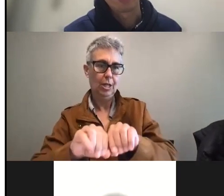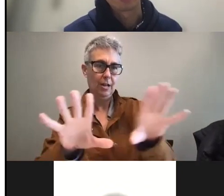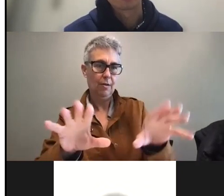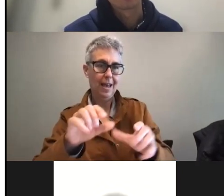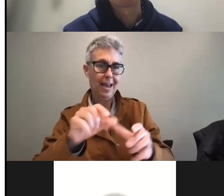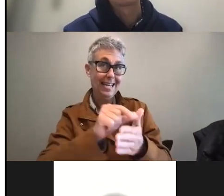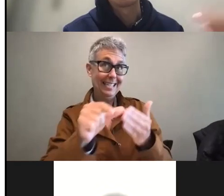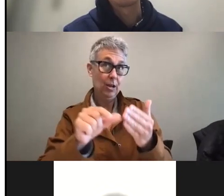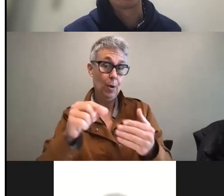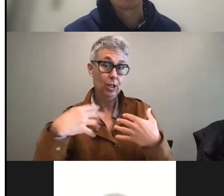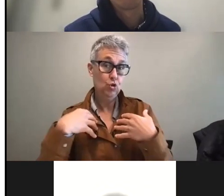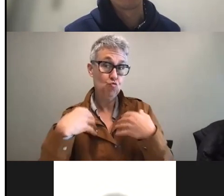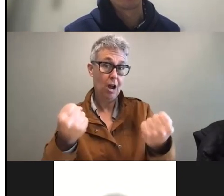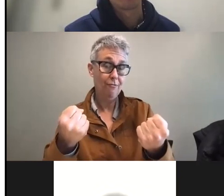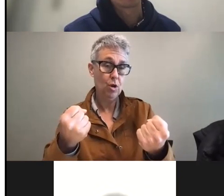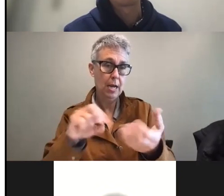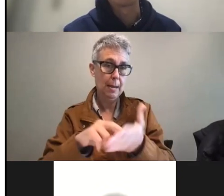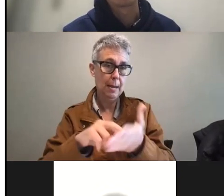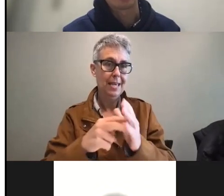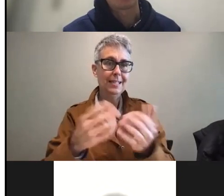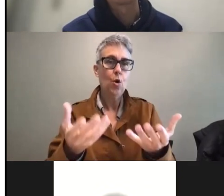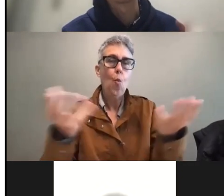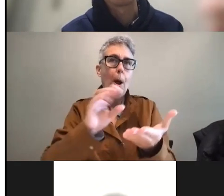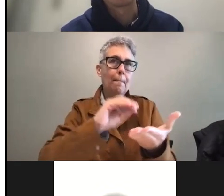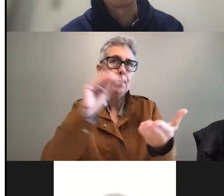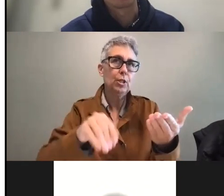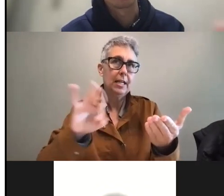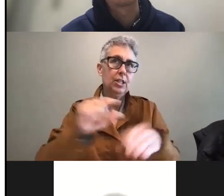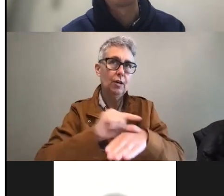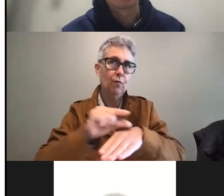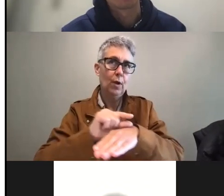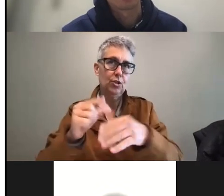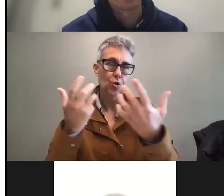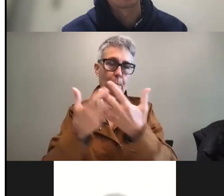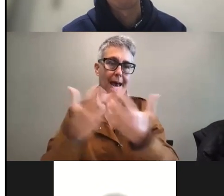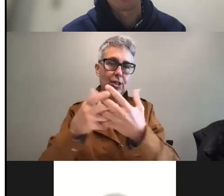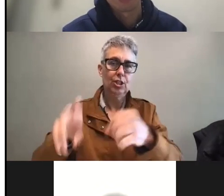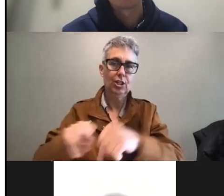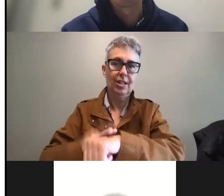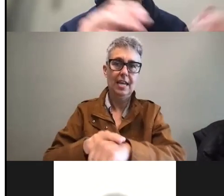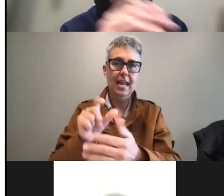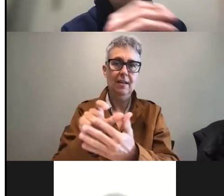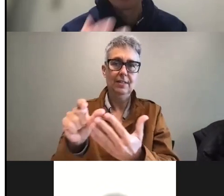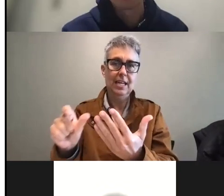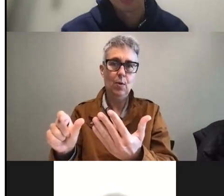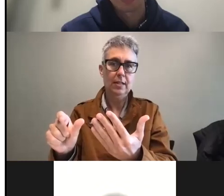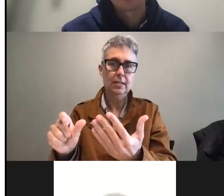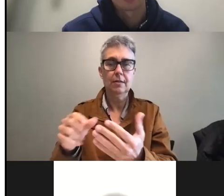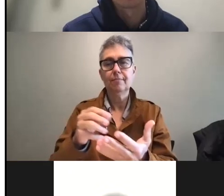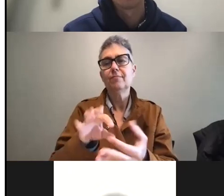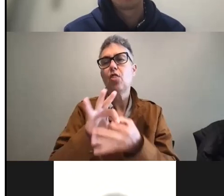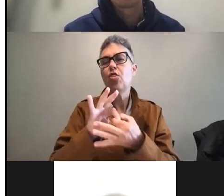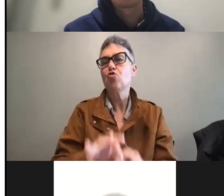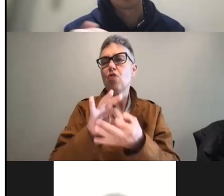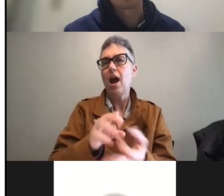recovery means the percentage of the residues that matches the native sequence, the ground truth